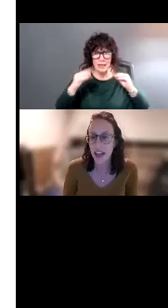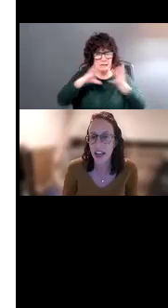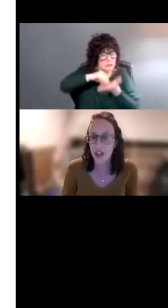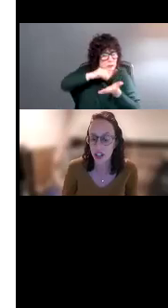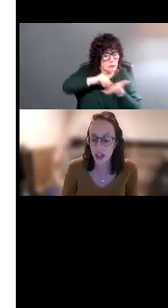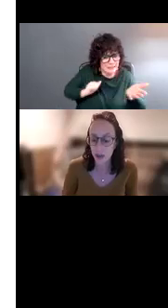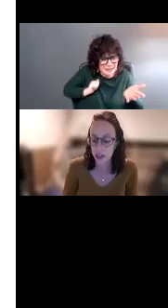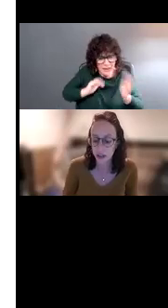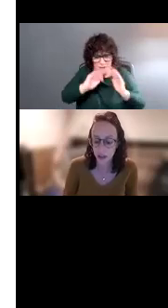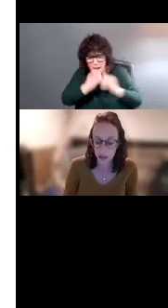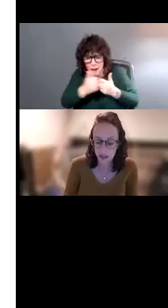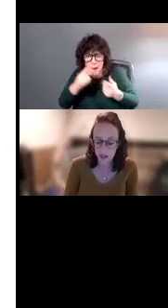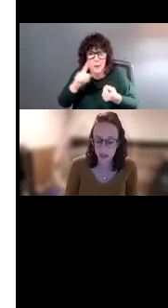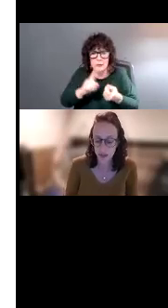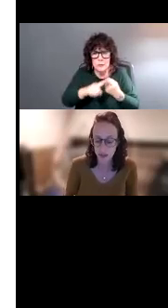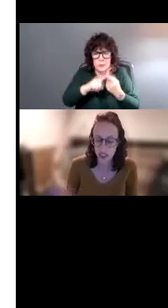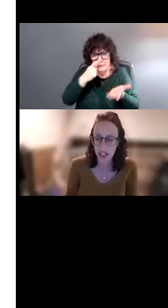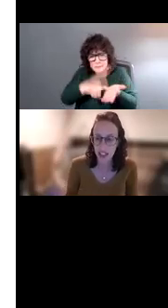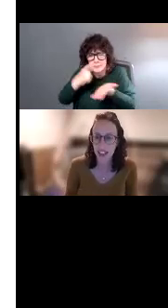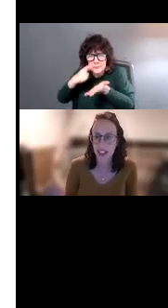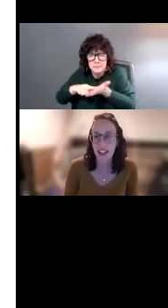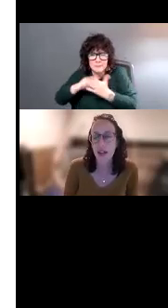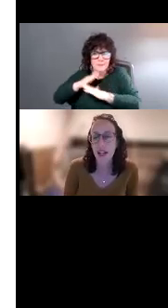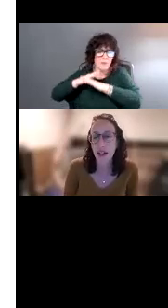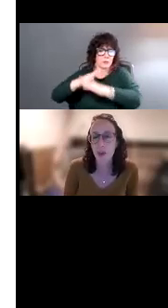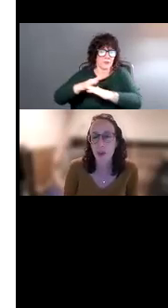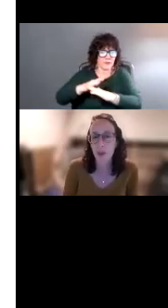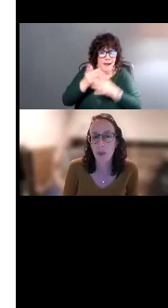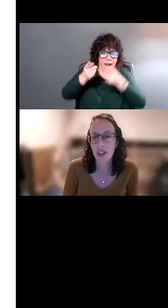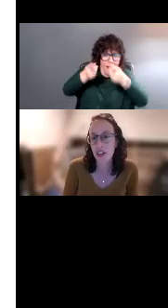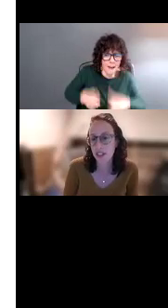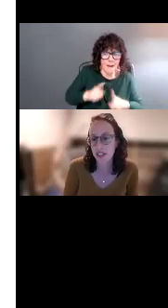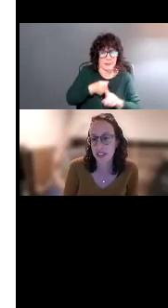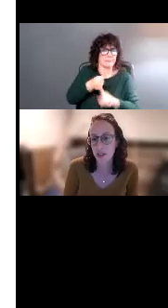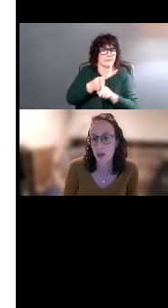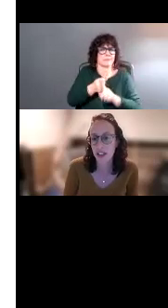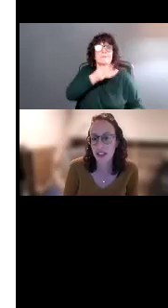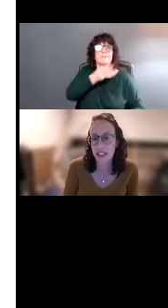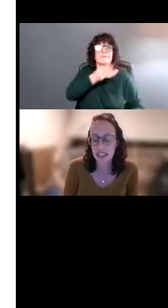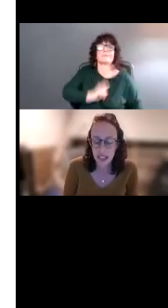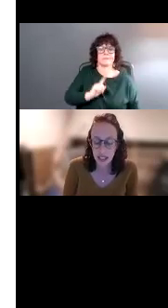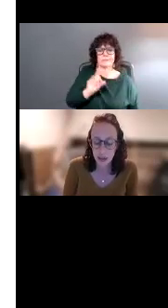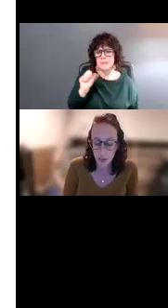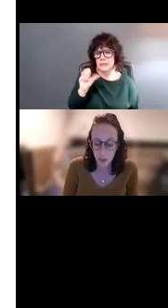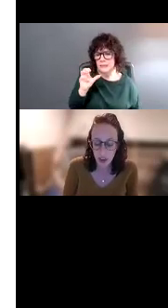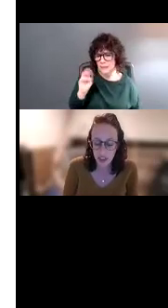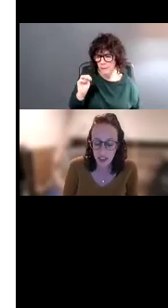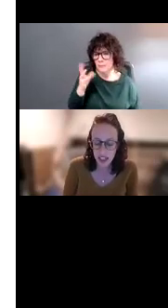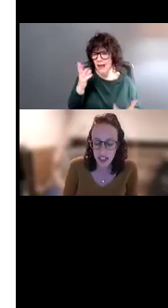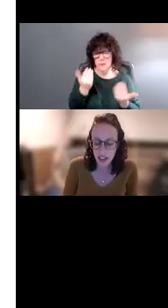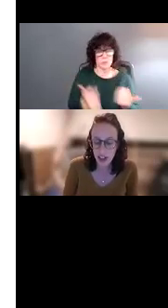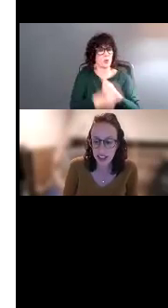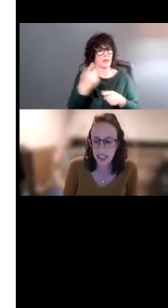victim and share what you know today with others as well.